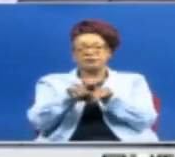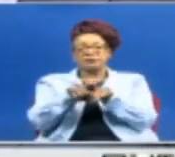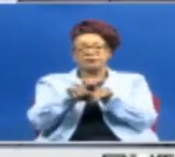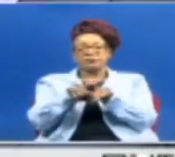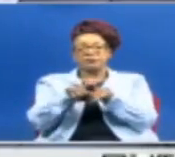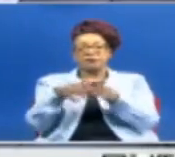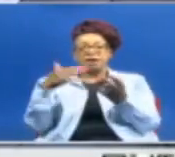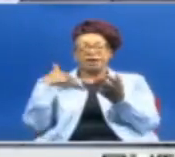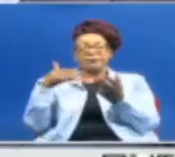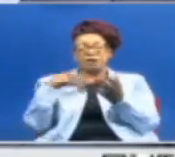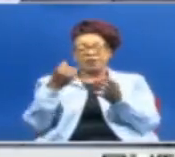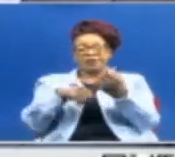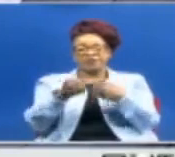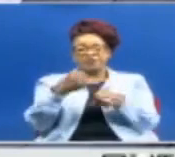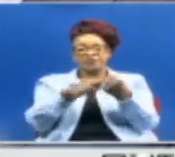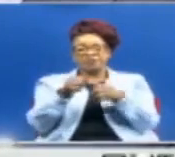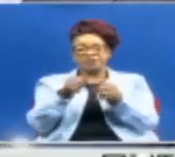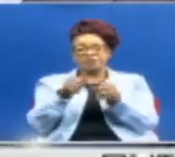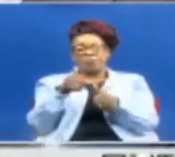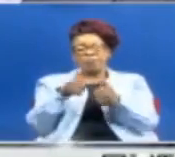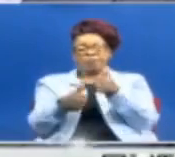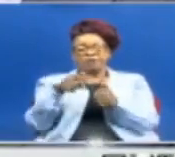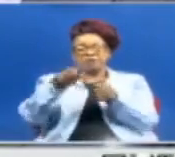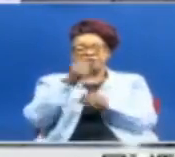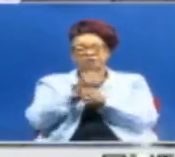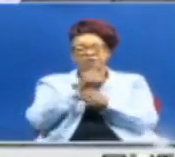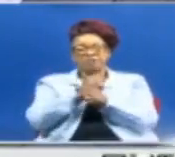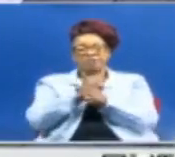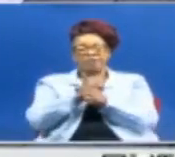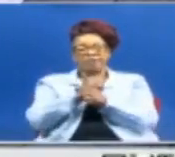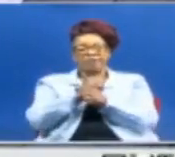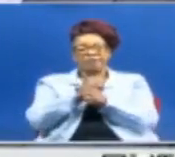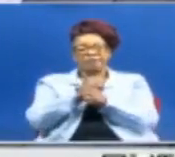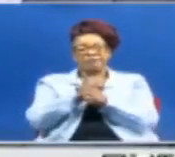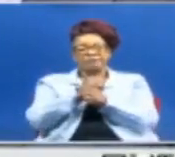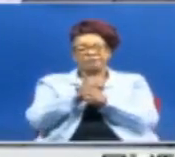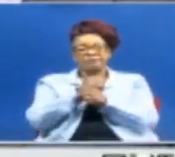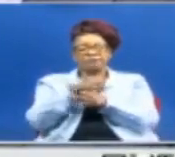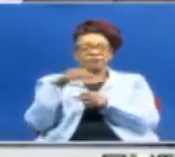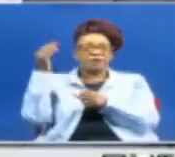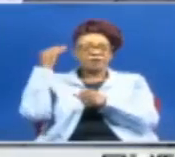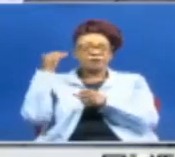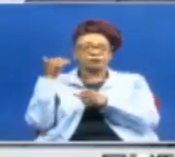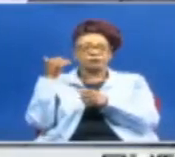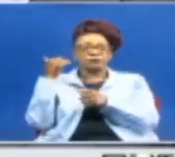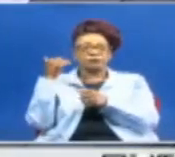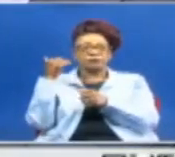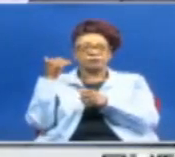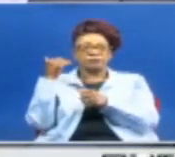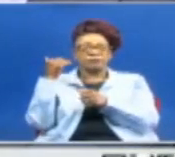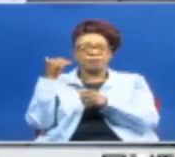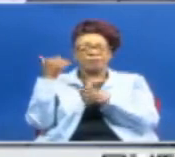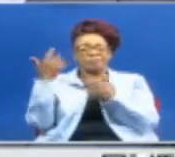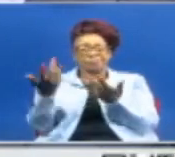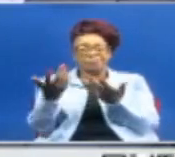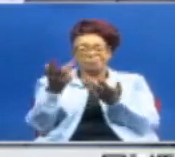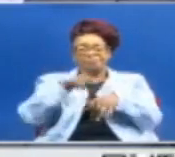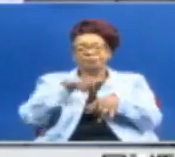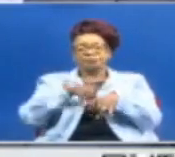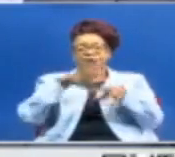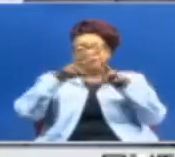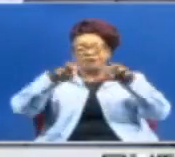criminal activities he has conducted. In the course of the investigations, although we are still at the